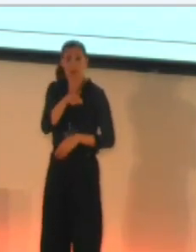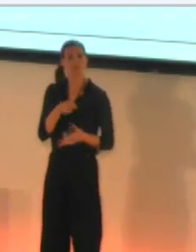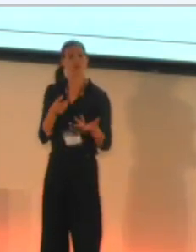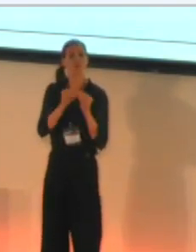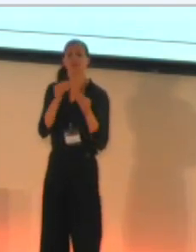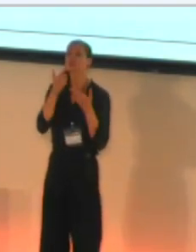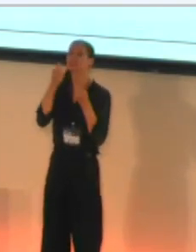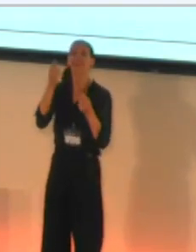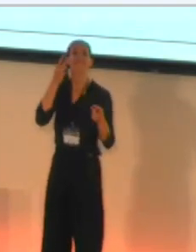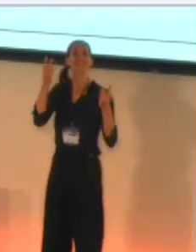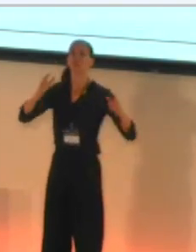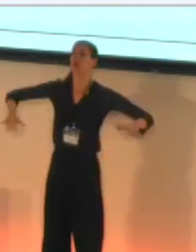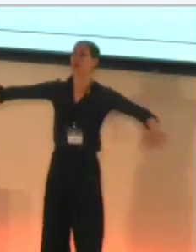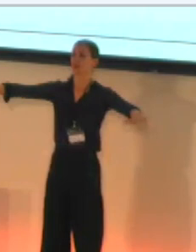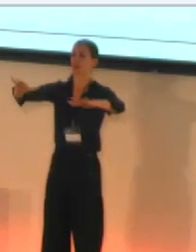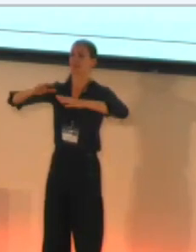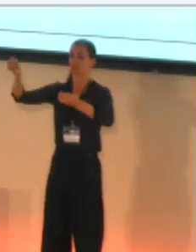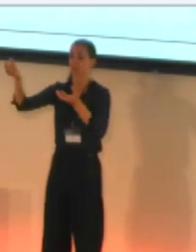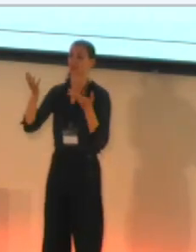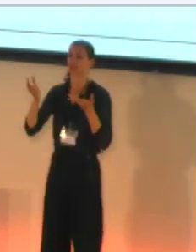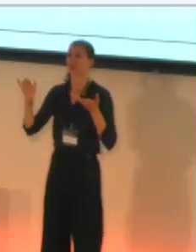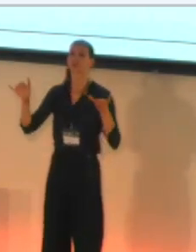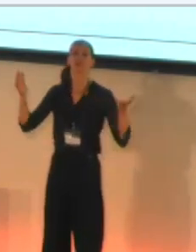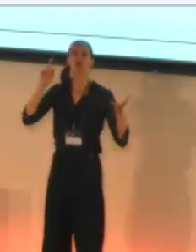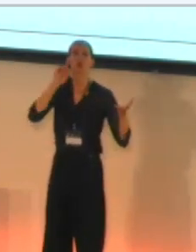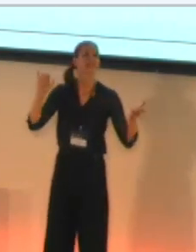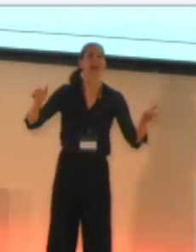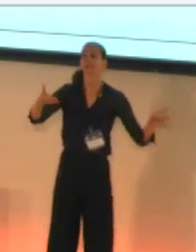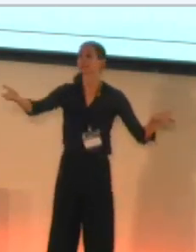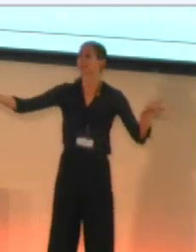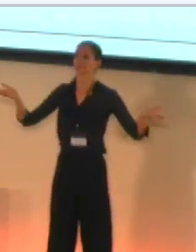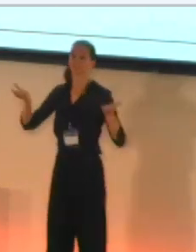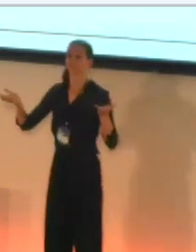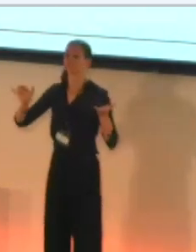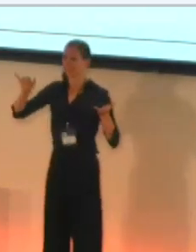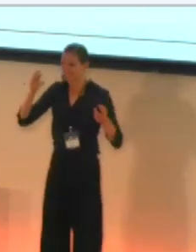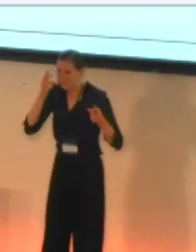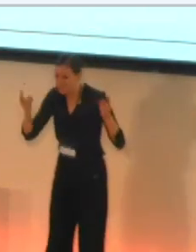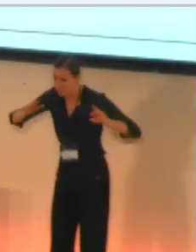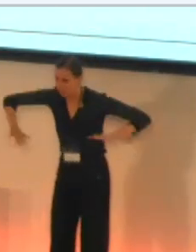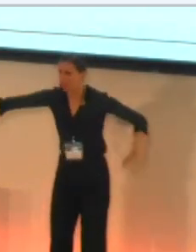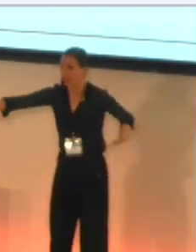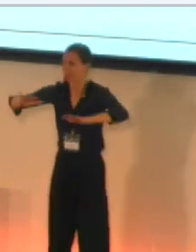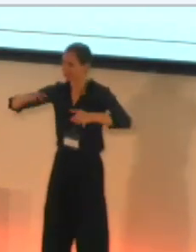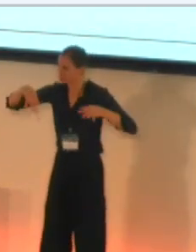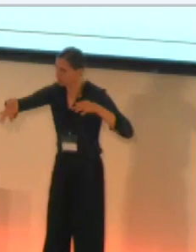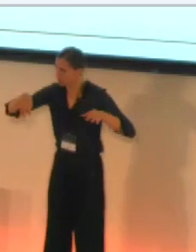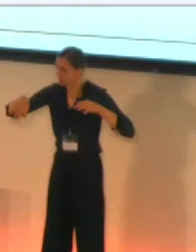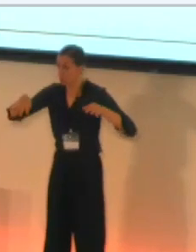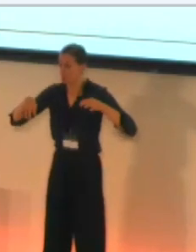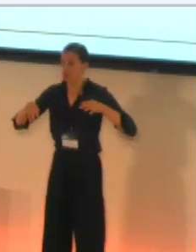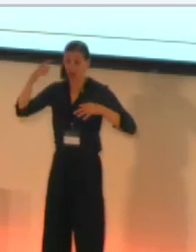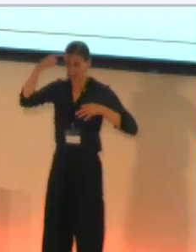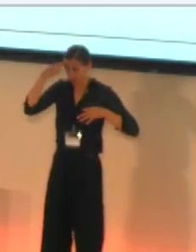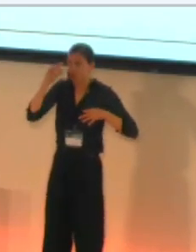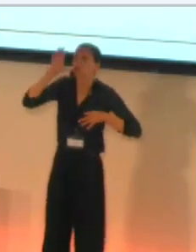about the space. What things looked like, what the appearance was like, just that visual experience and just descriptions. But we found that